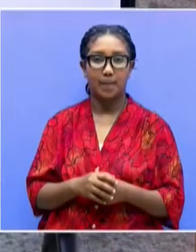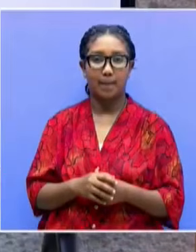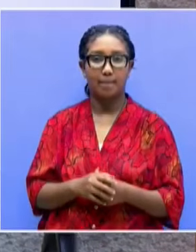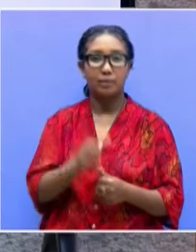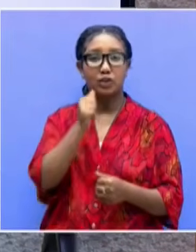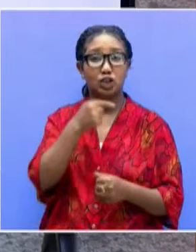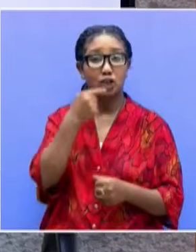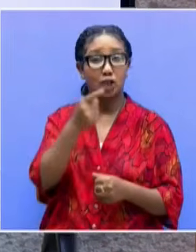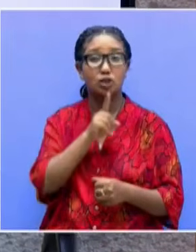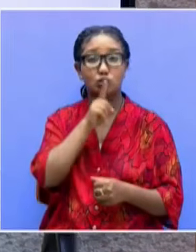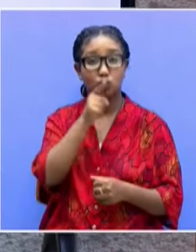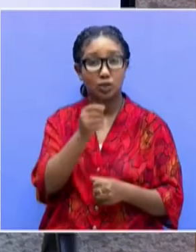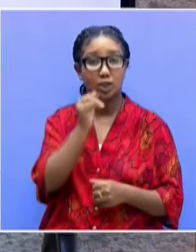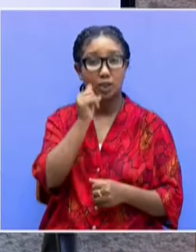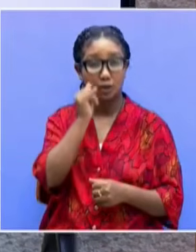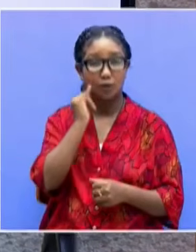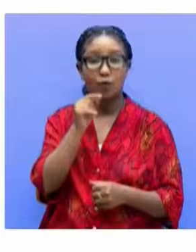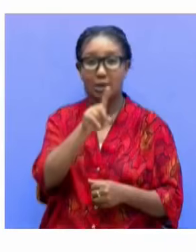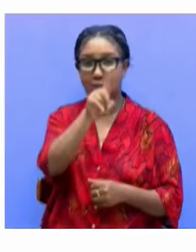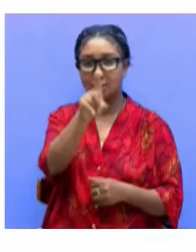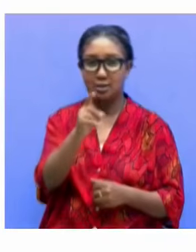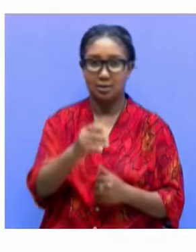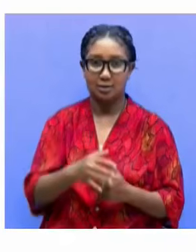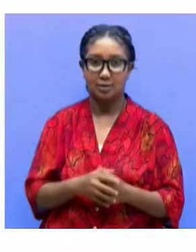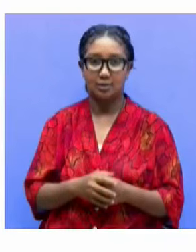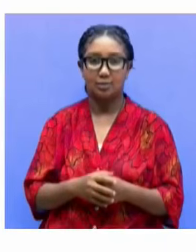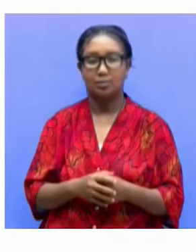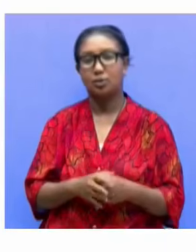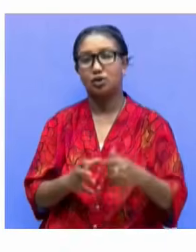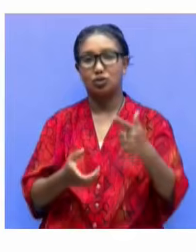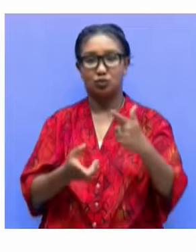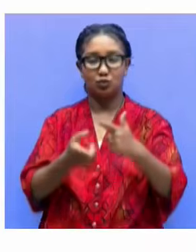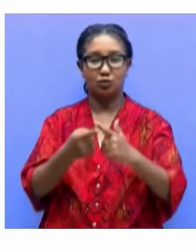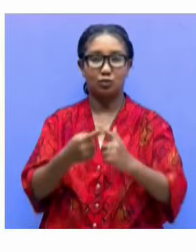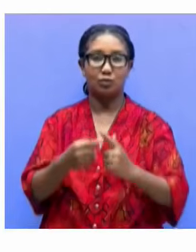She tell the truth if you asked her. 2,